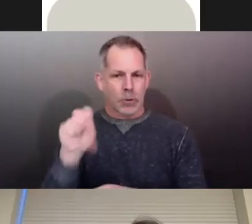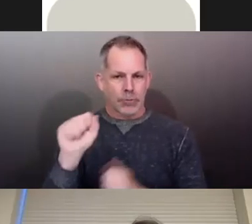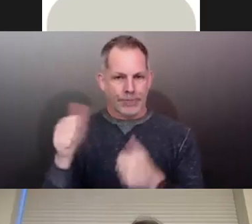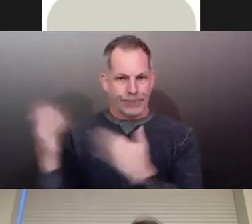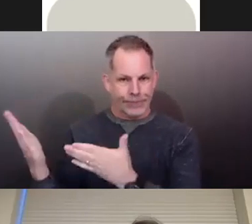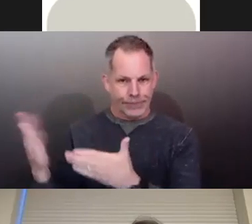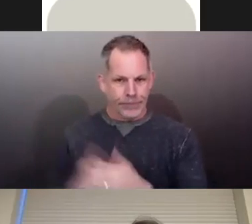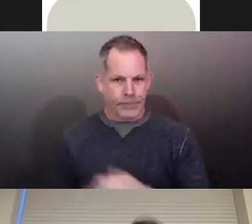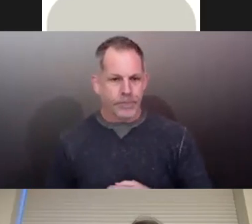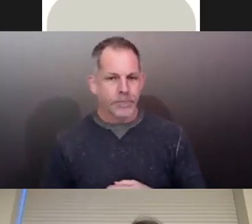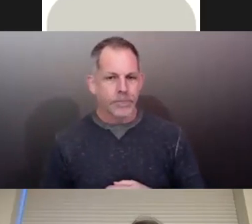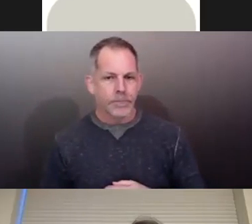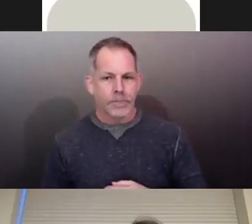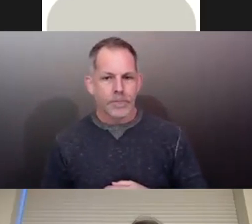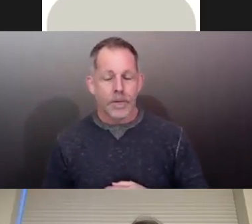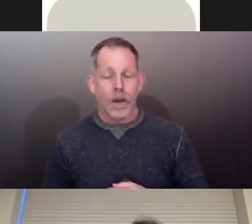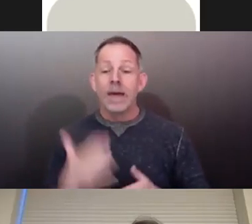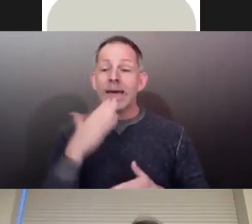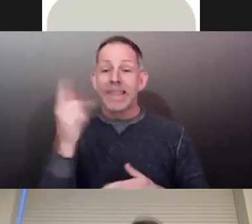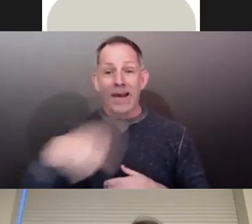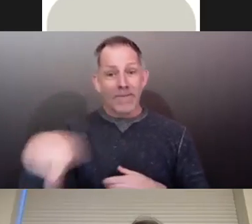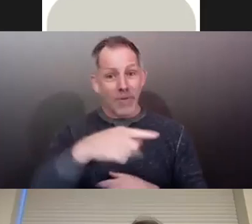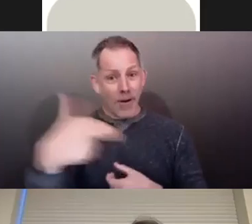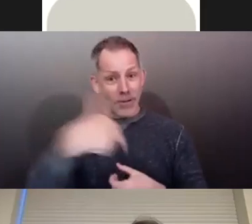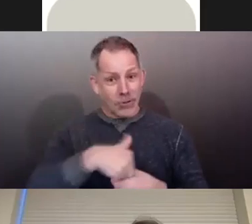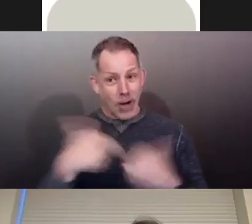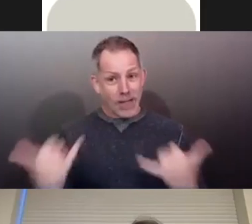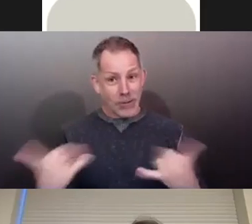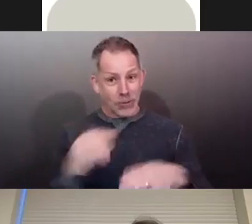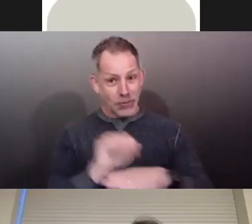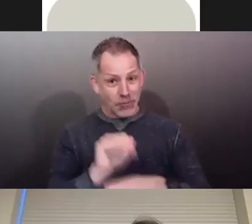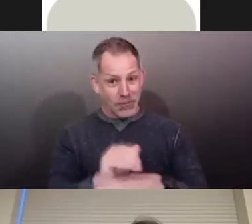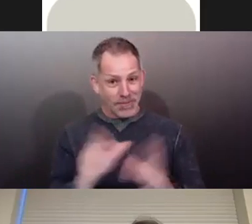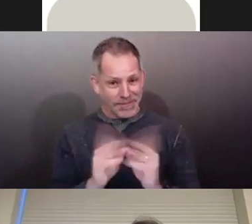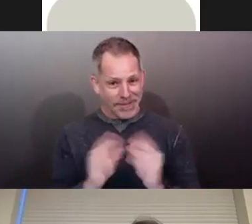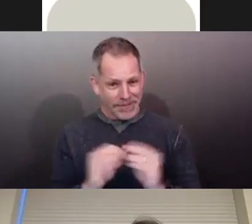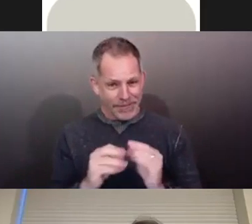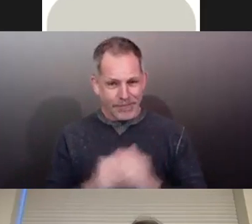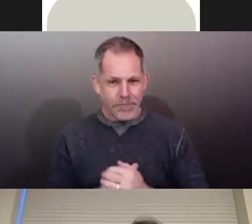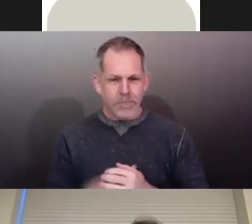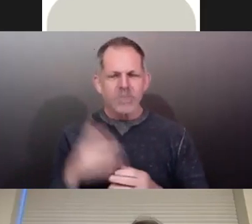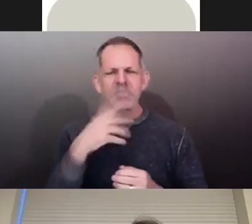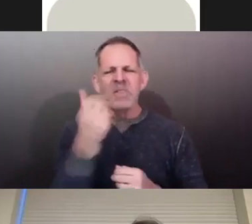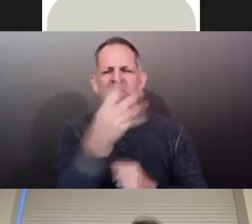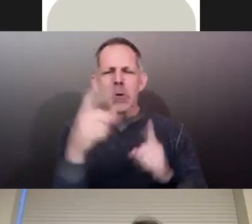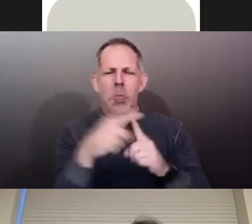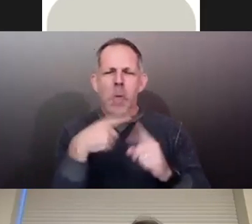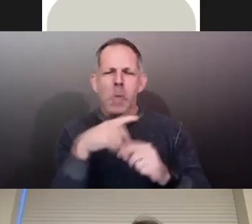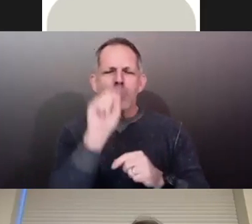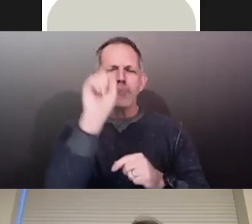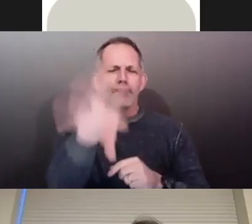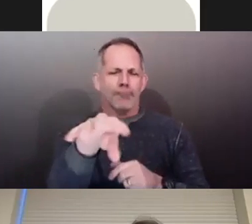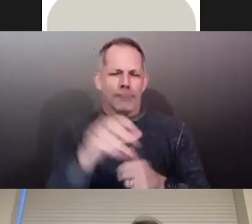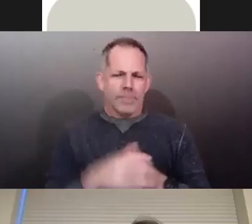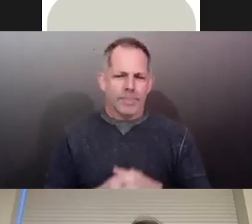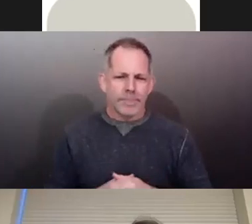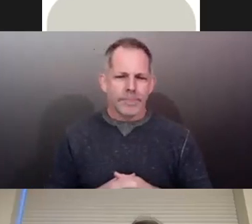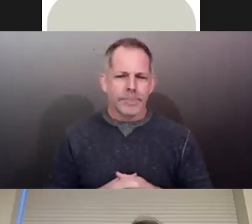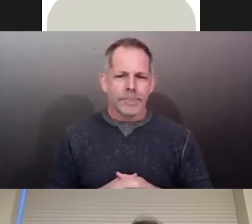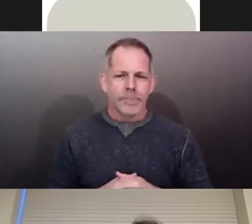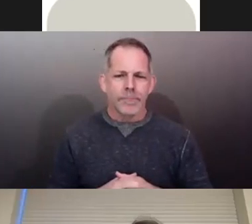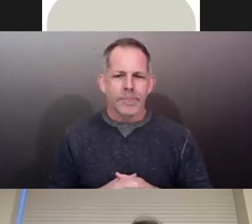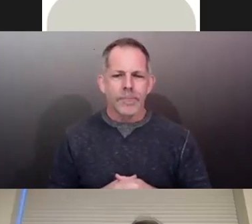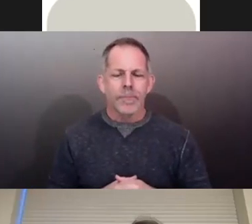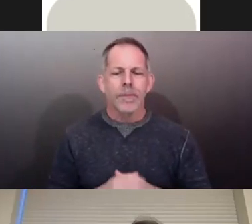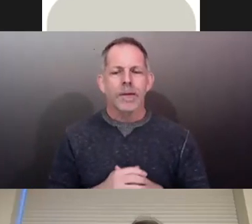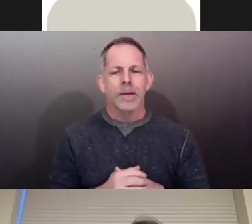here this evening. Just want to say a few words and then I'll turn it over to Jason Biermann, who's been doing just an